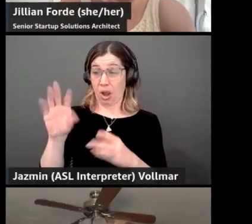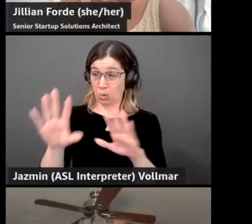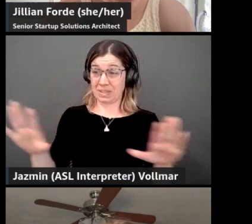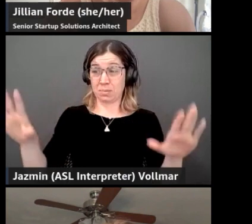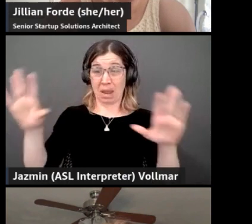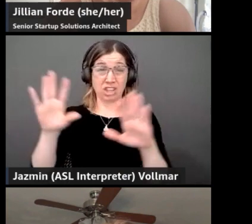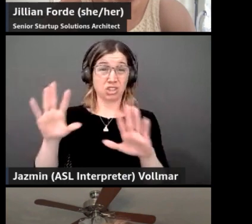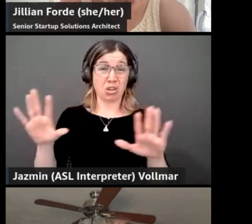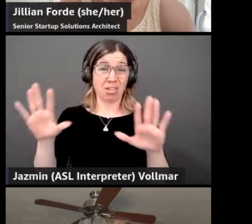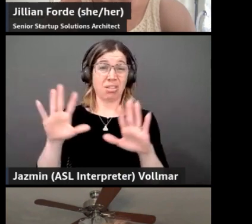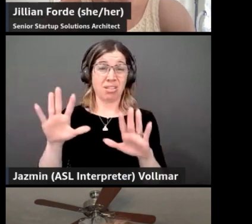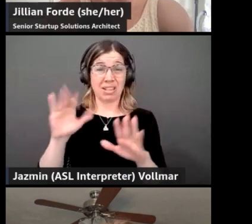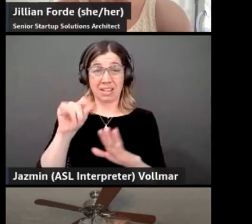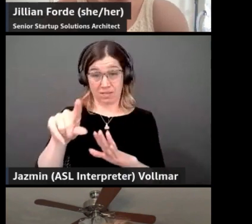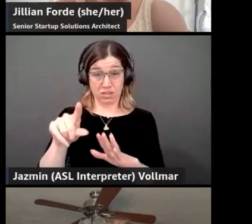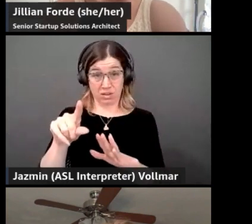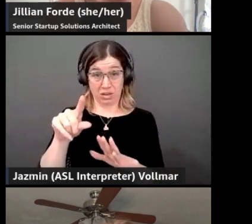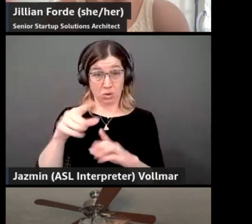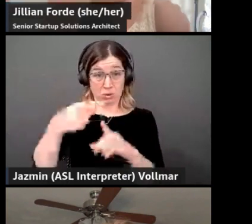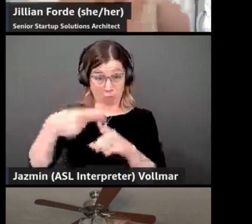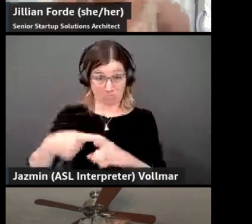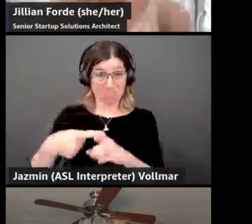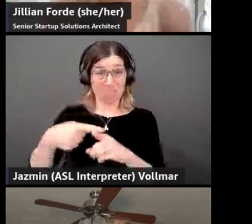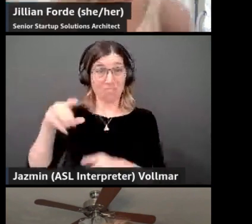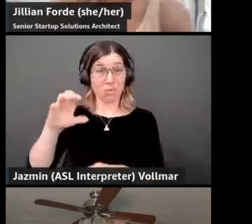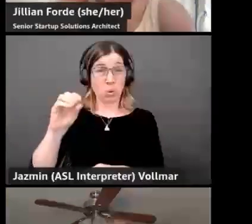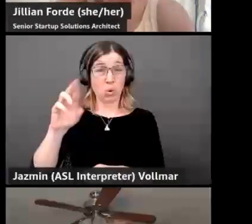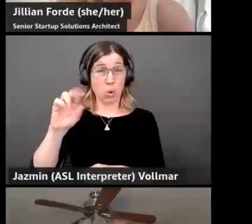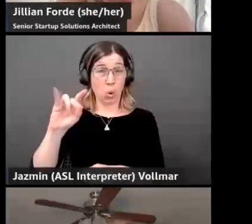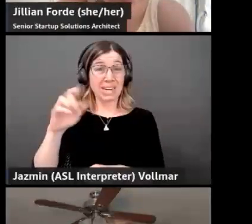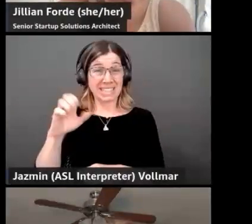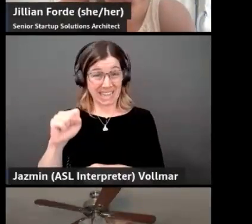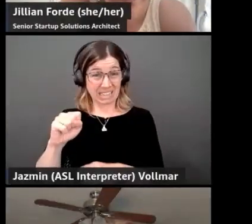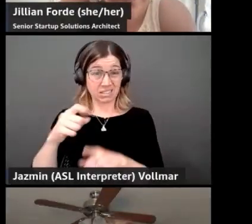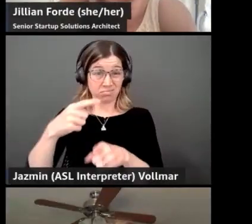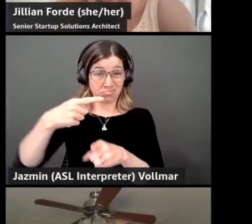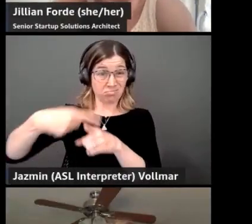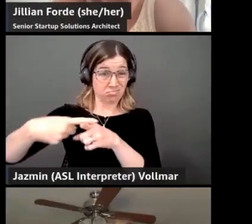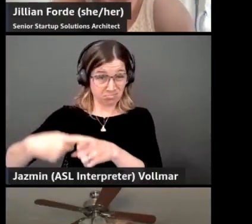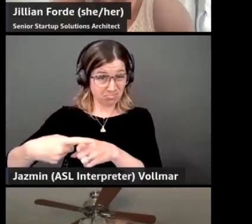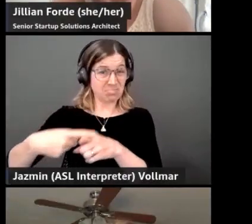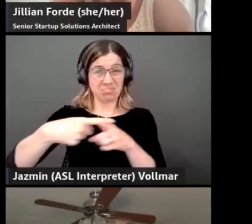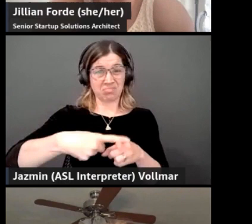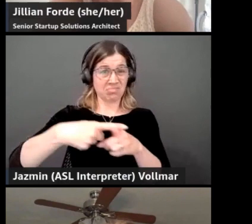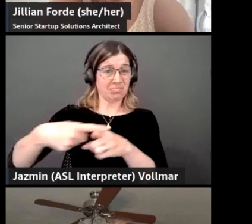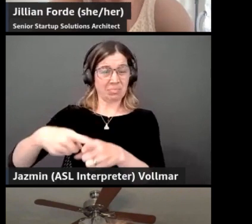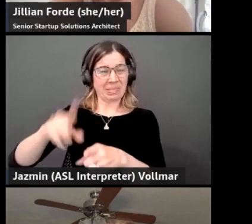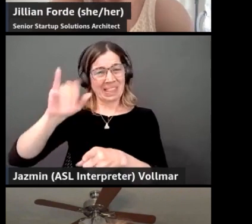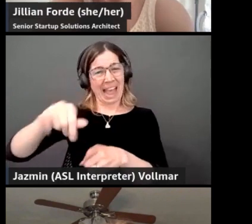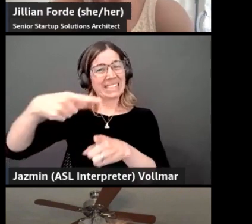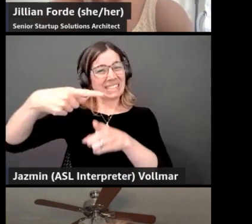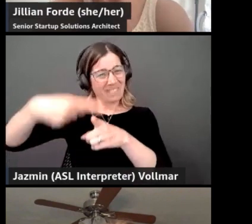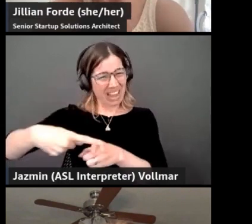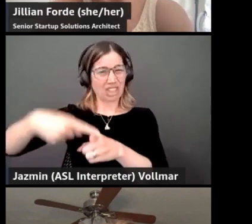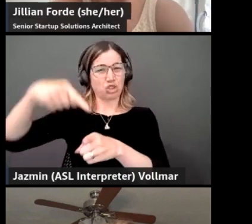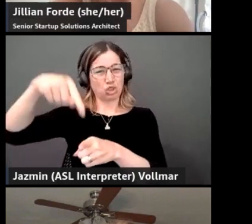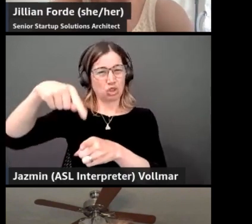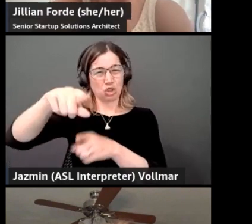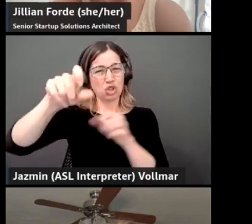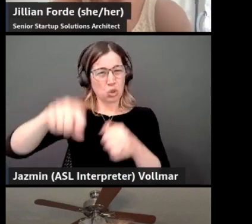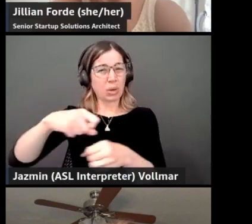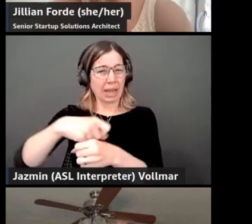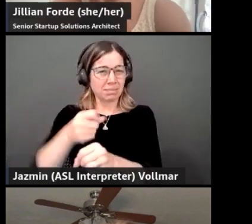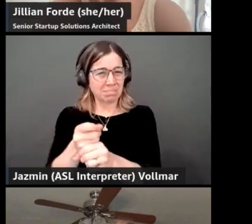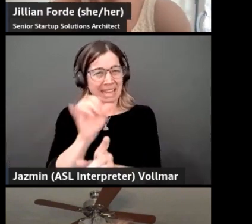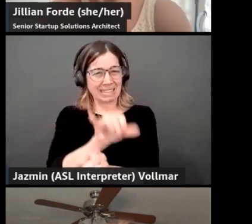effectively when you're storing coordinates, that's a vector, and you can use this to perform similarity searches between those. Now, Postgres already